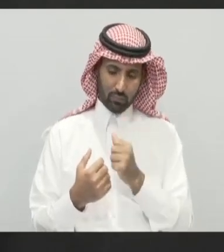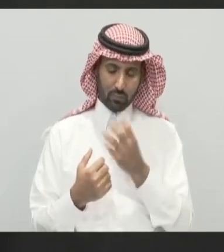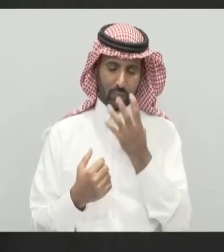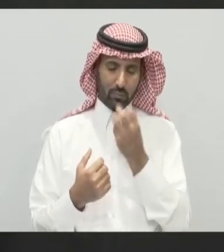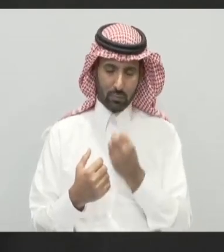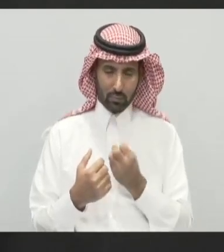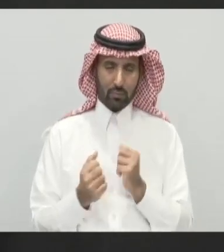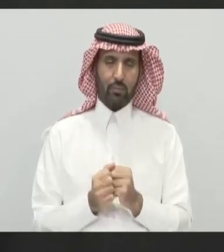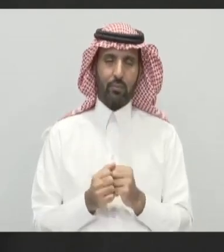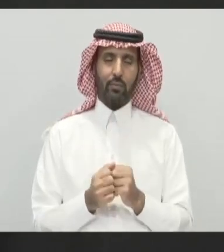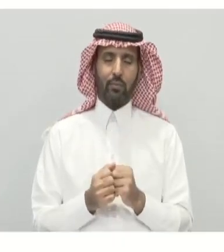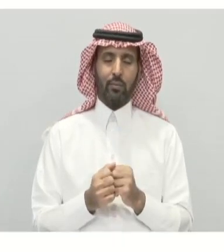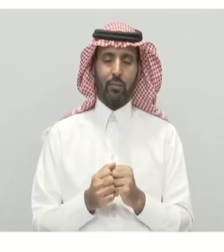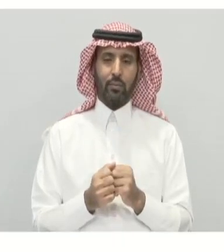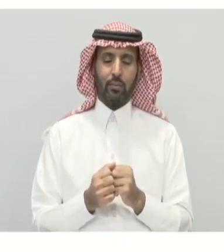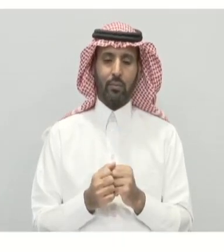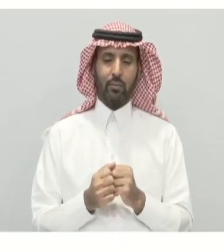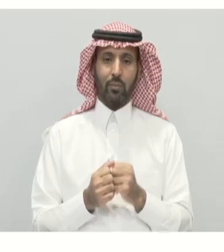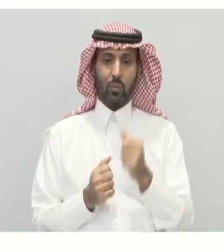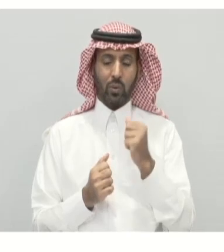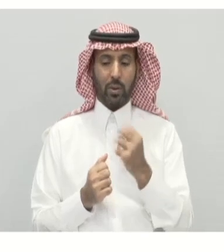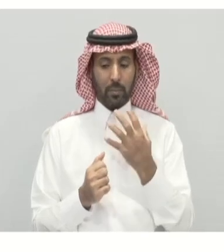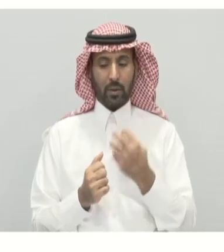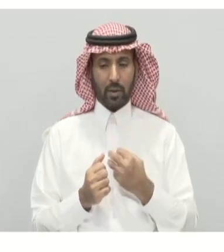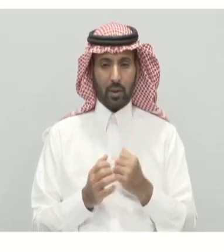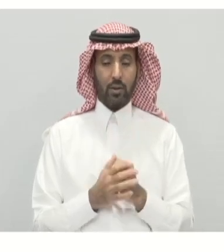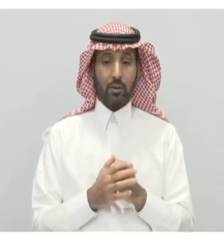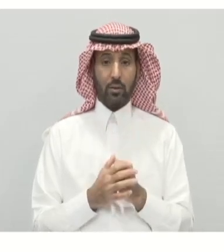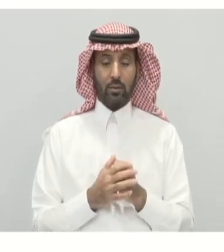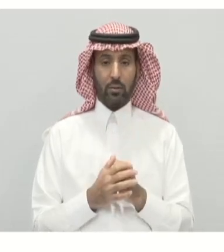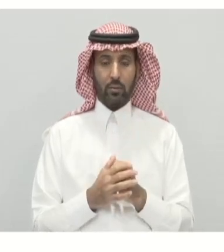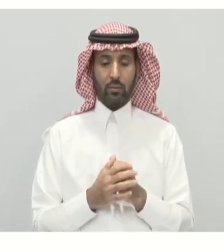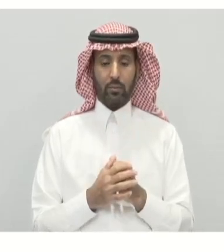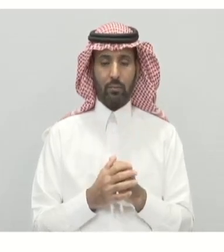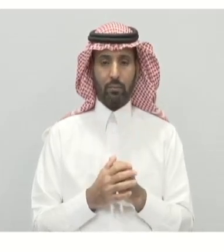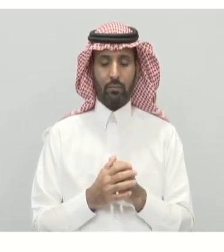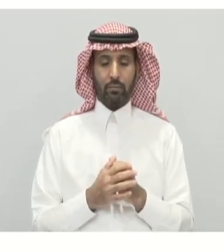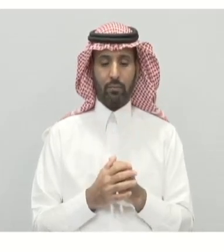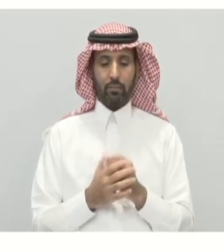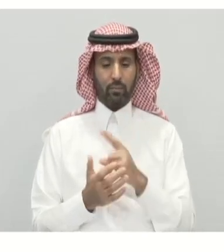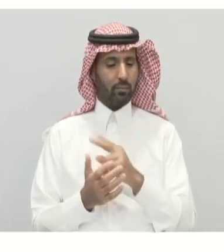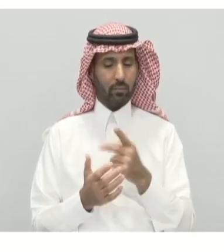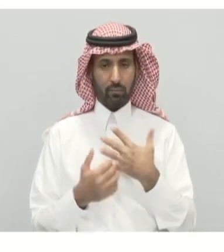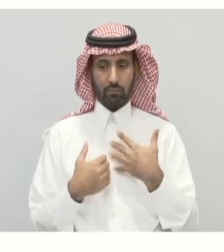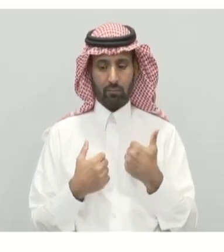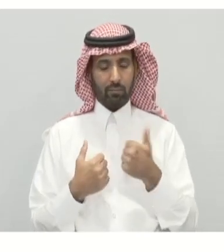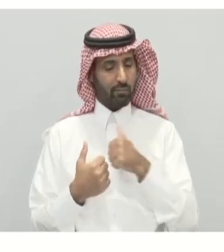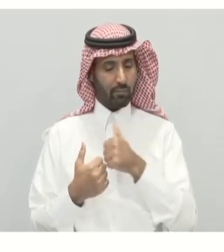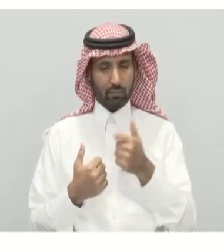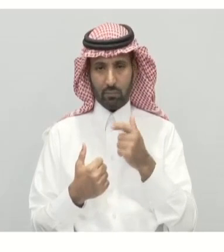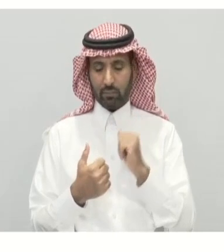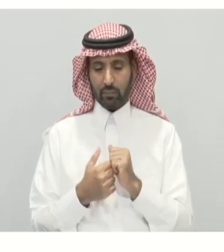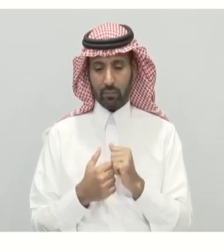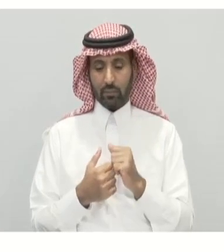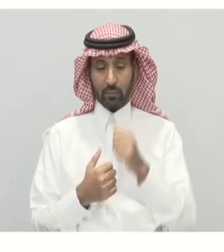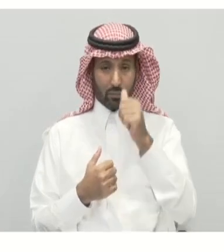When you feel down, feeling depressed. When someone is depressed, he is not feeling happy. He's